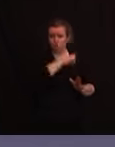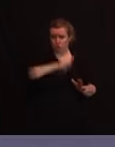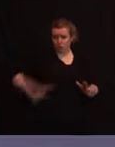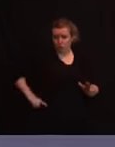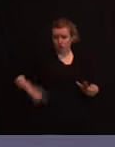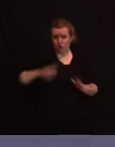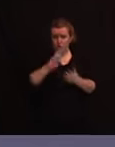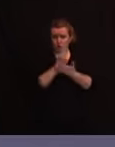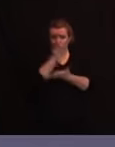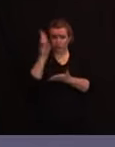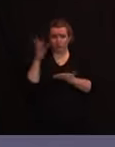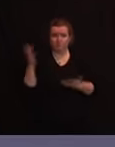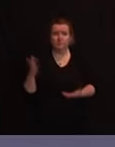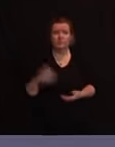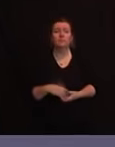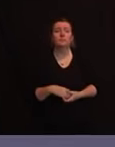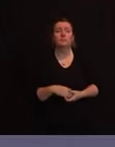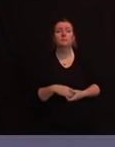great conviction about